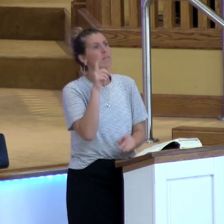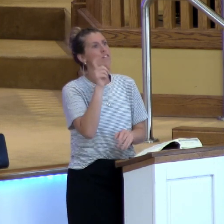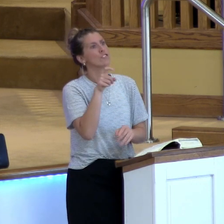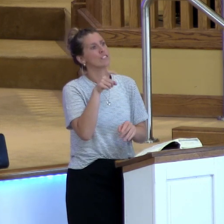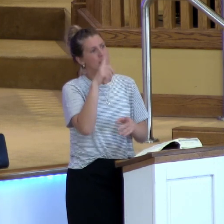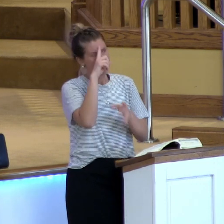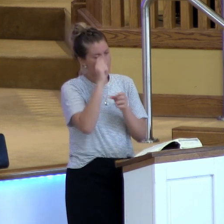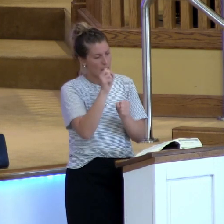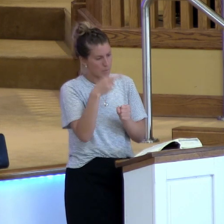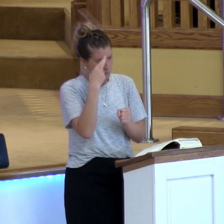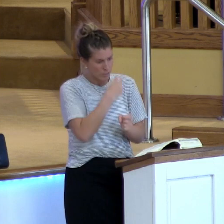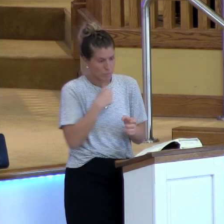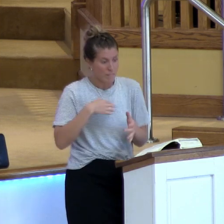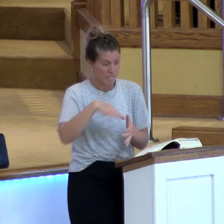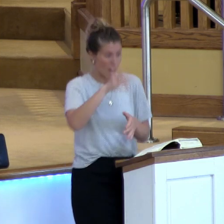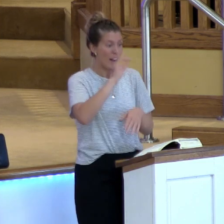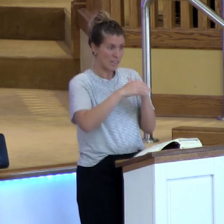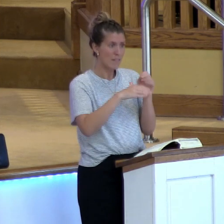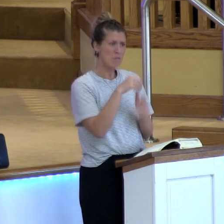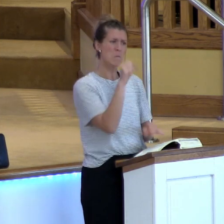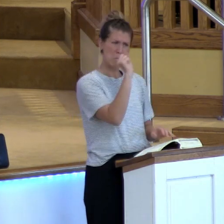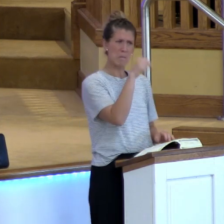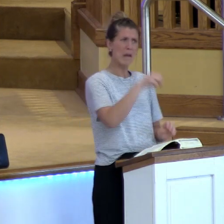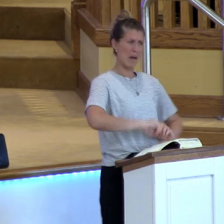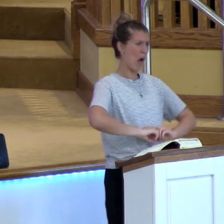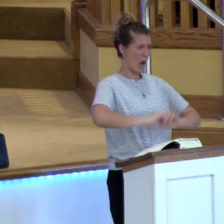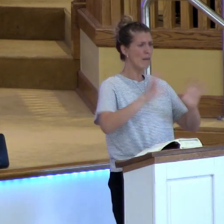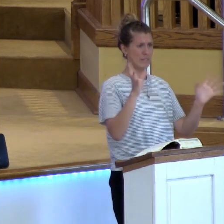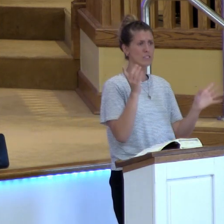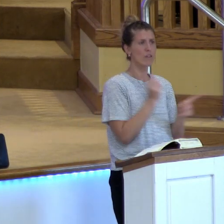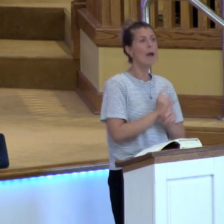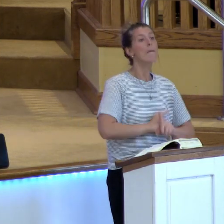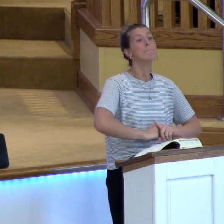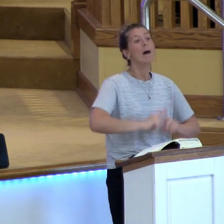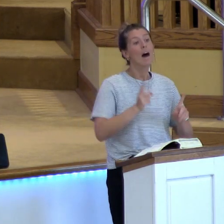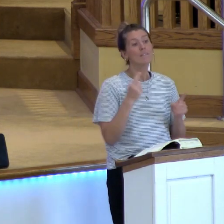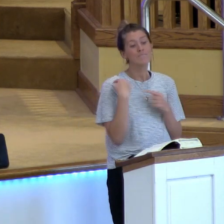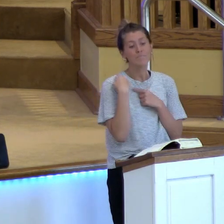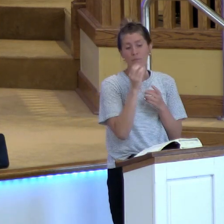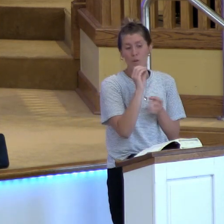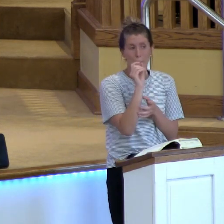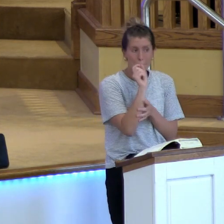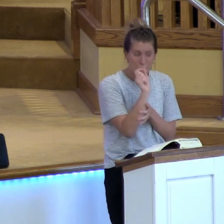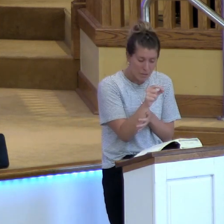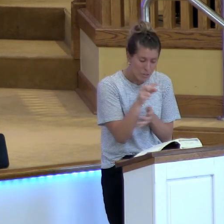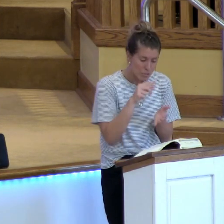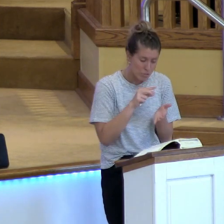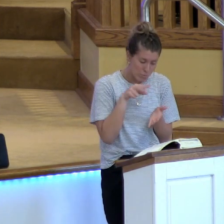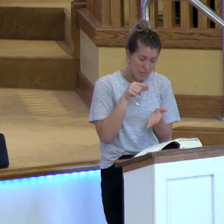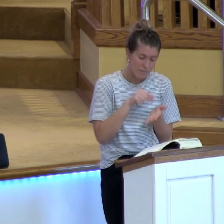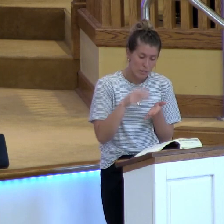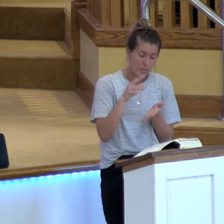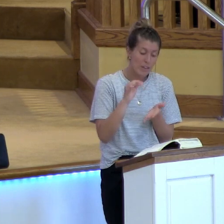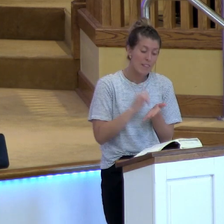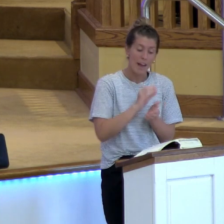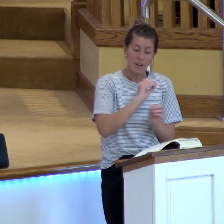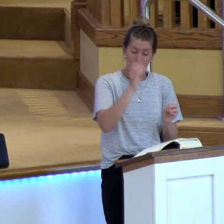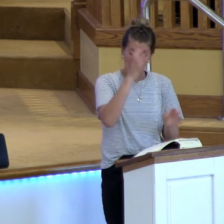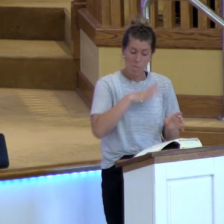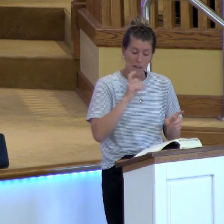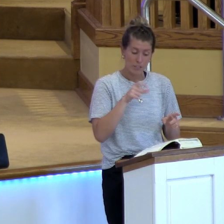be the reason we find comfort? Well, yeah, that's obviously something you could see there. But since there's not a period there, and you read verse 3, that no man should be moved by